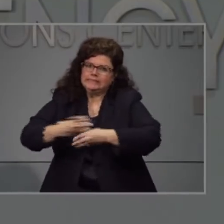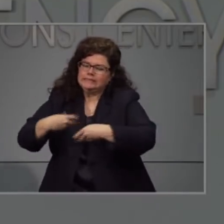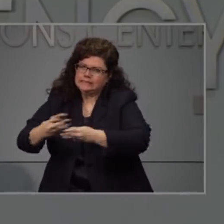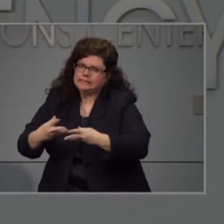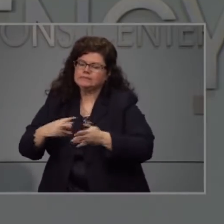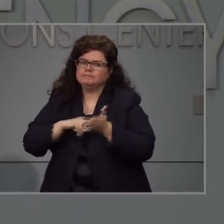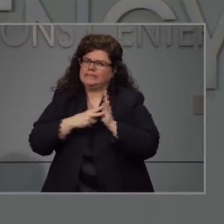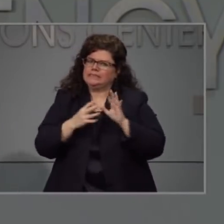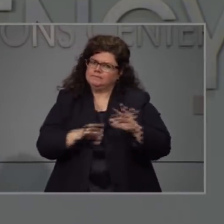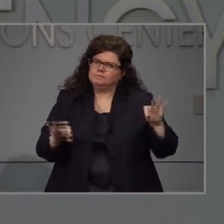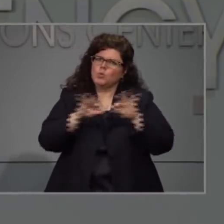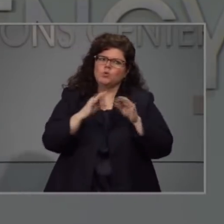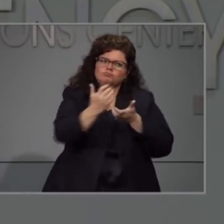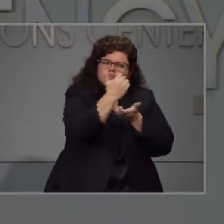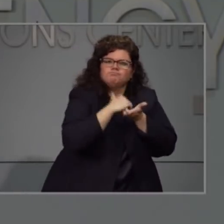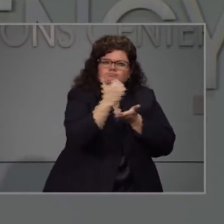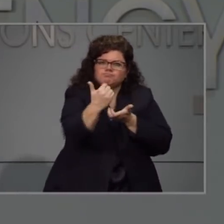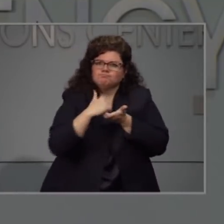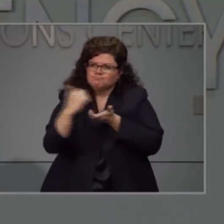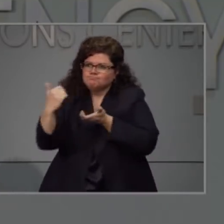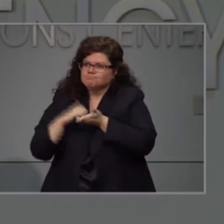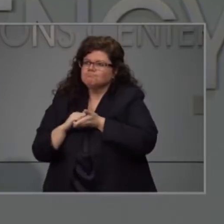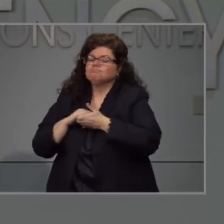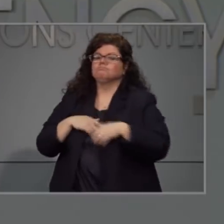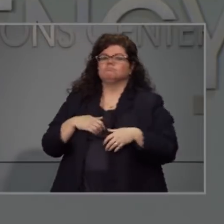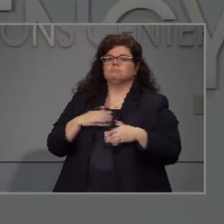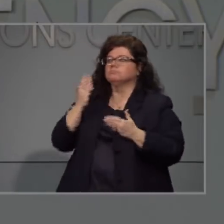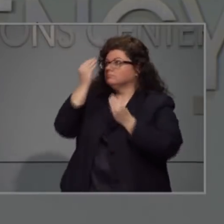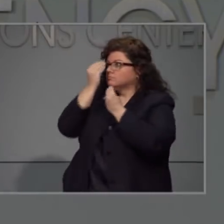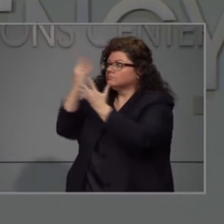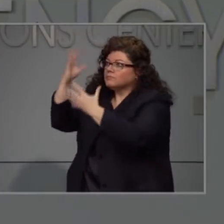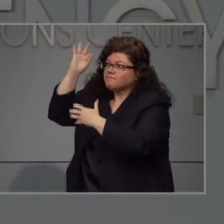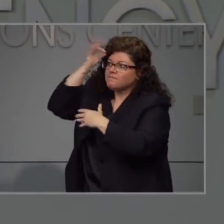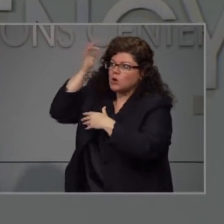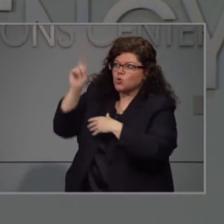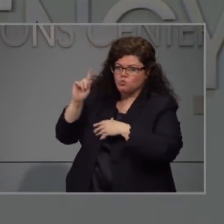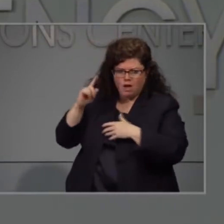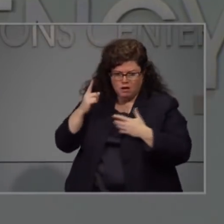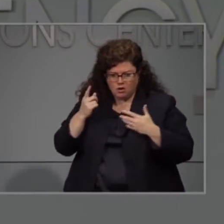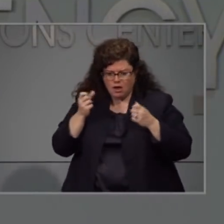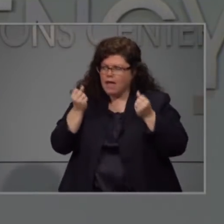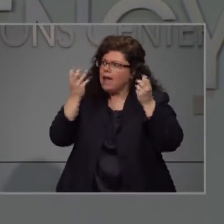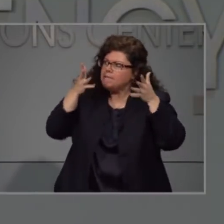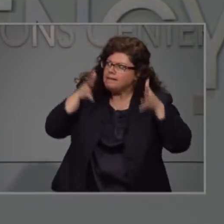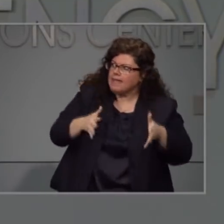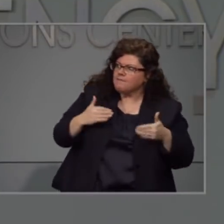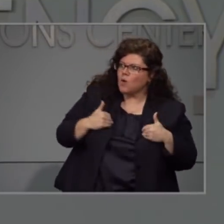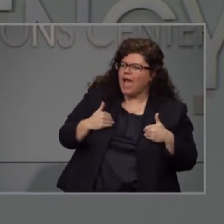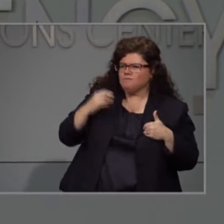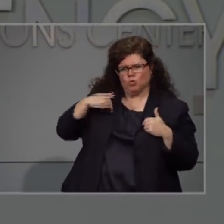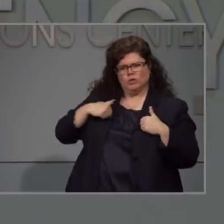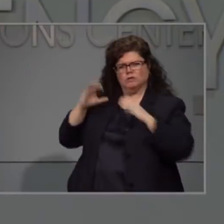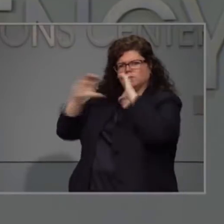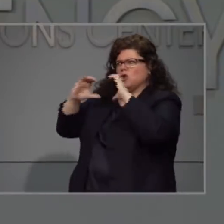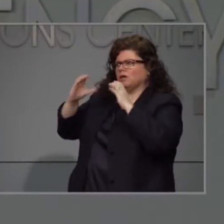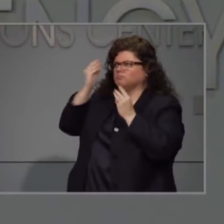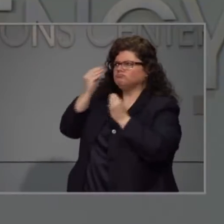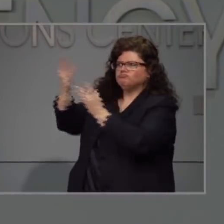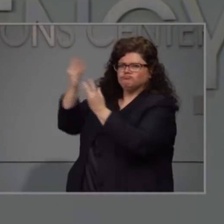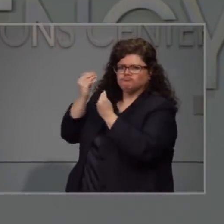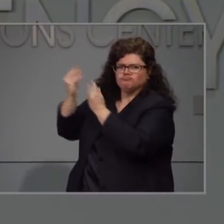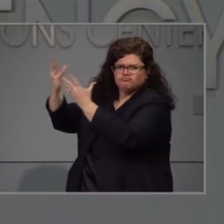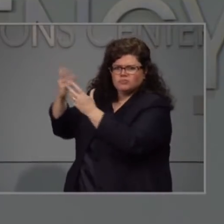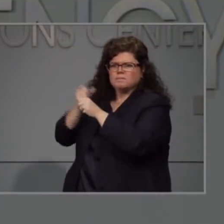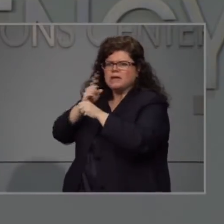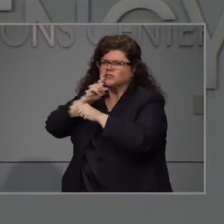partners, elevating issues to the federal government and to others to make sure that we are continuing to improve that supply chain